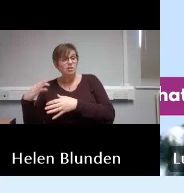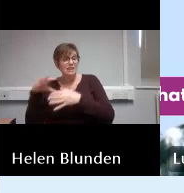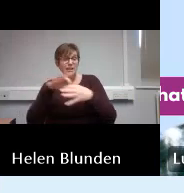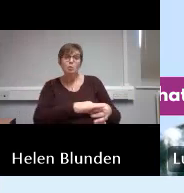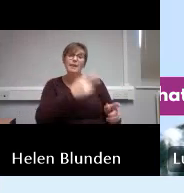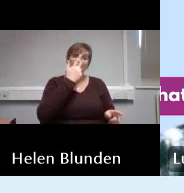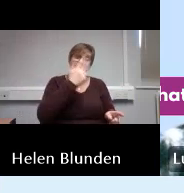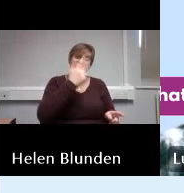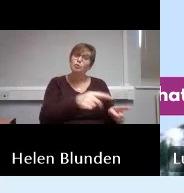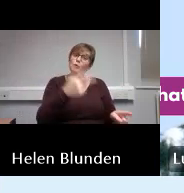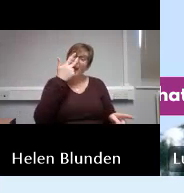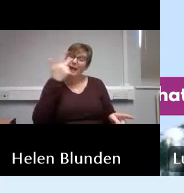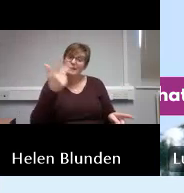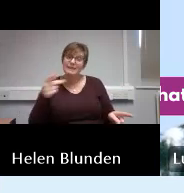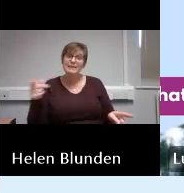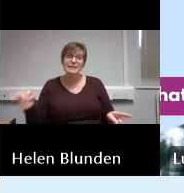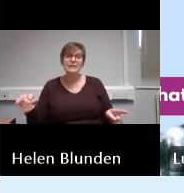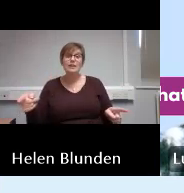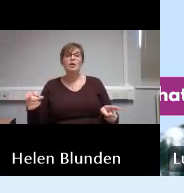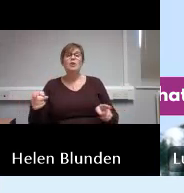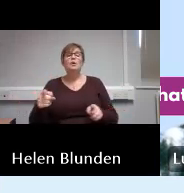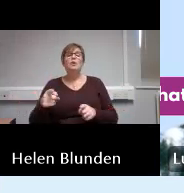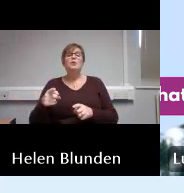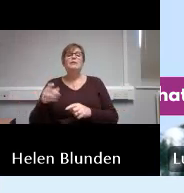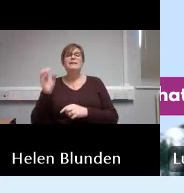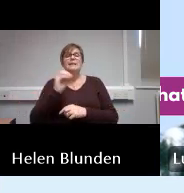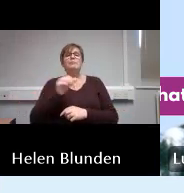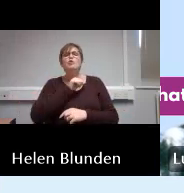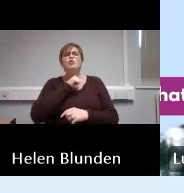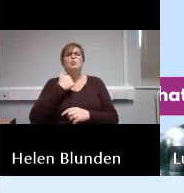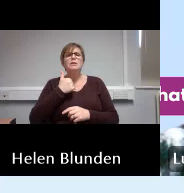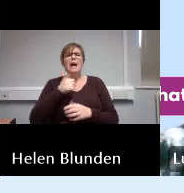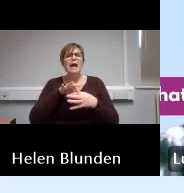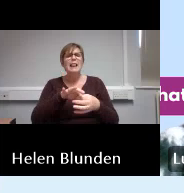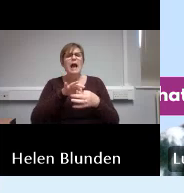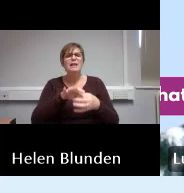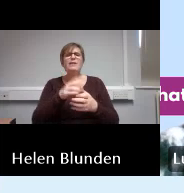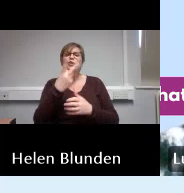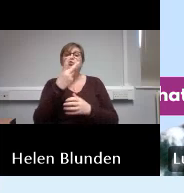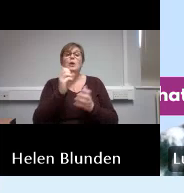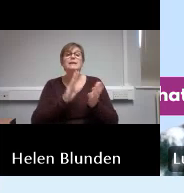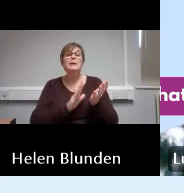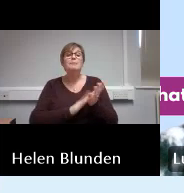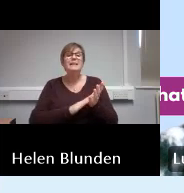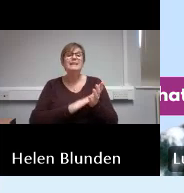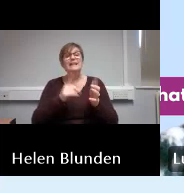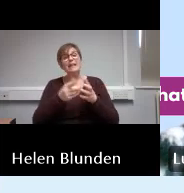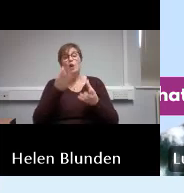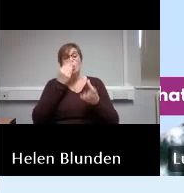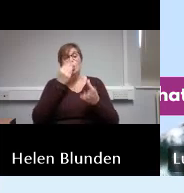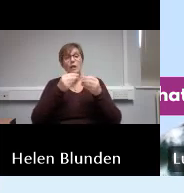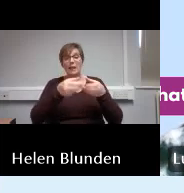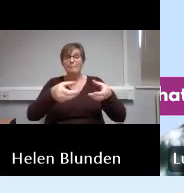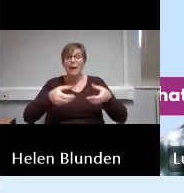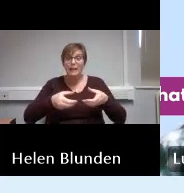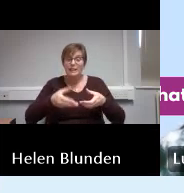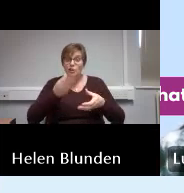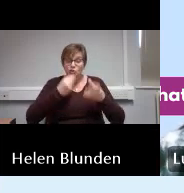18. There's the Zero Suicide Alliance as another example, which is a 20-minute online e-learning package, which gives